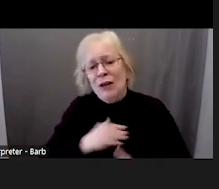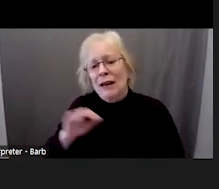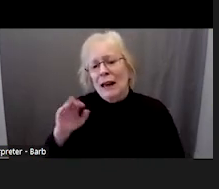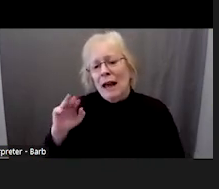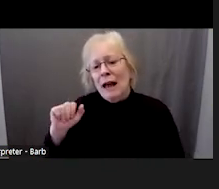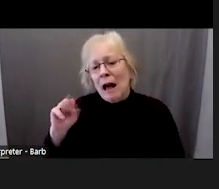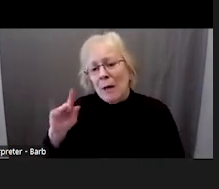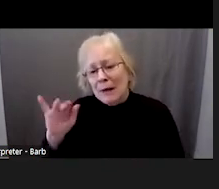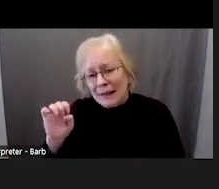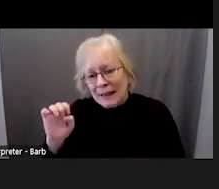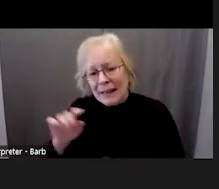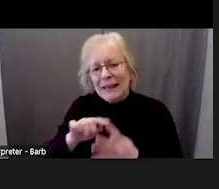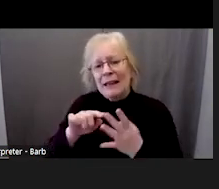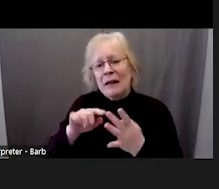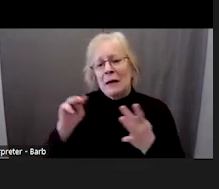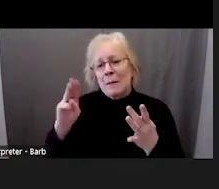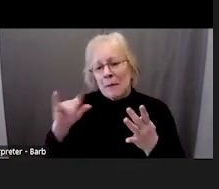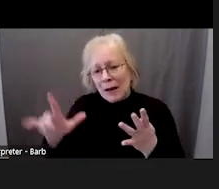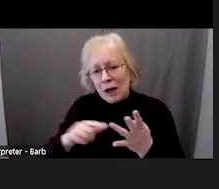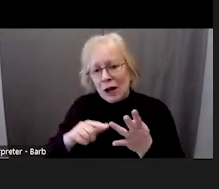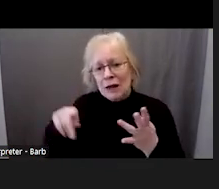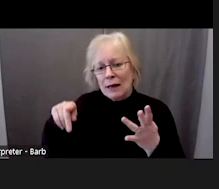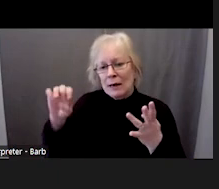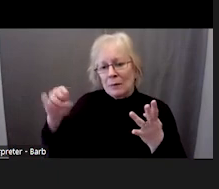and John and their family members and support